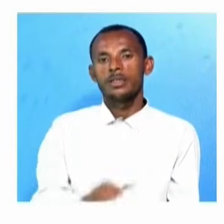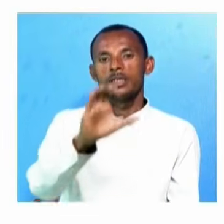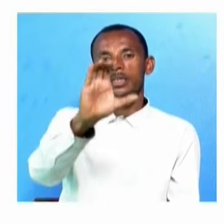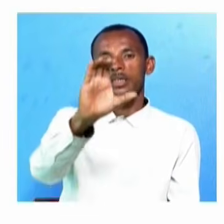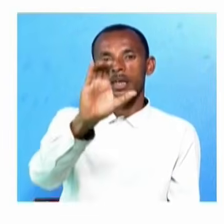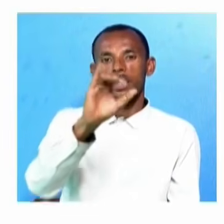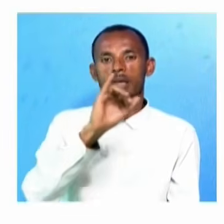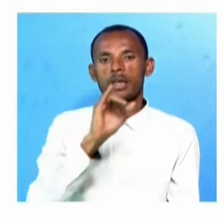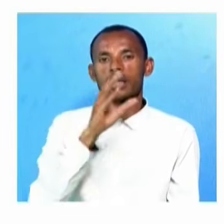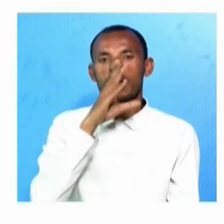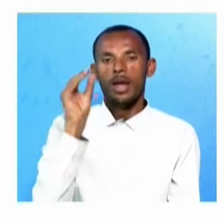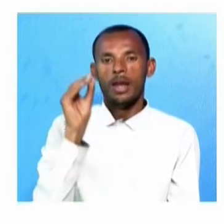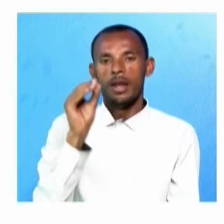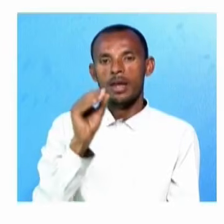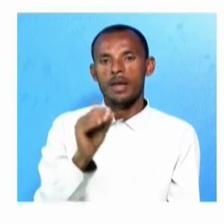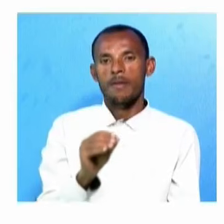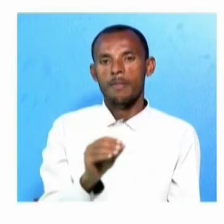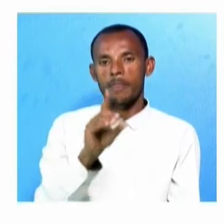C and